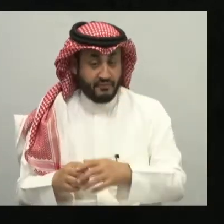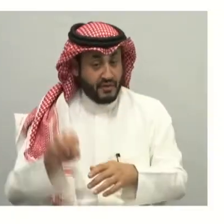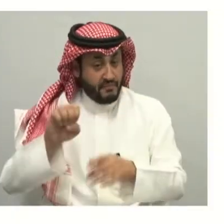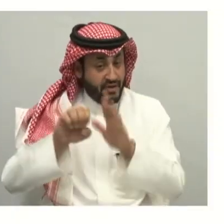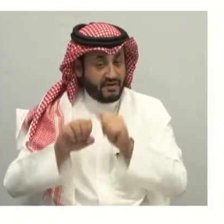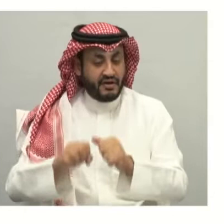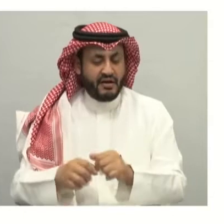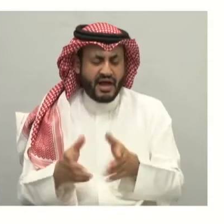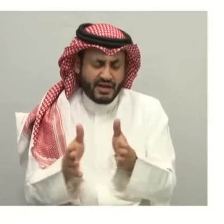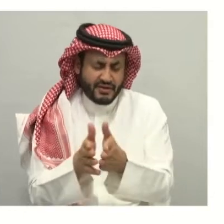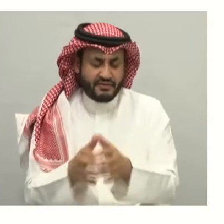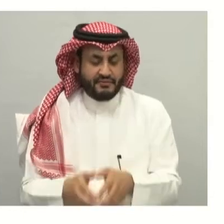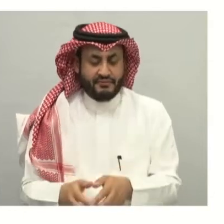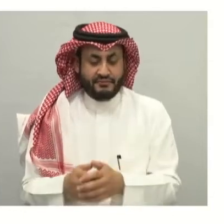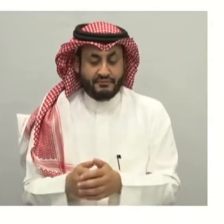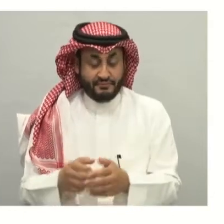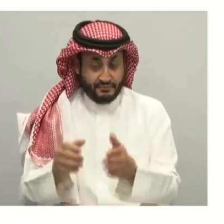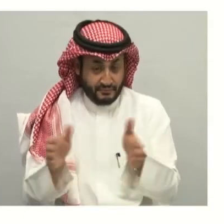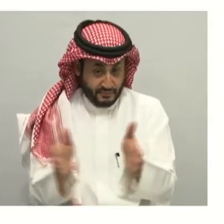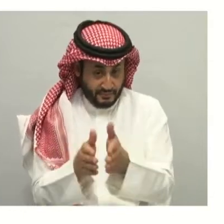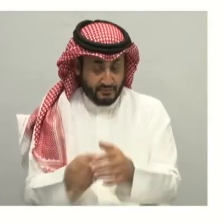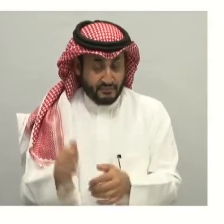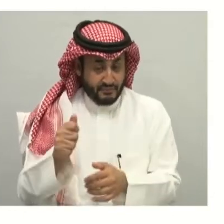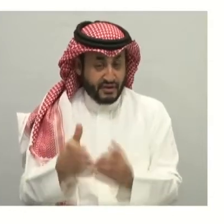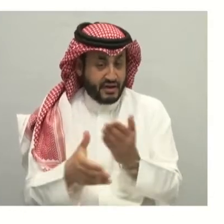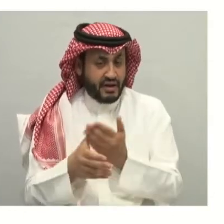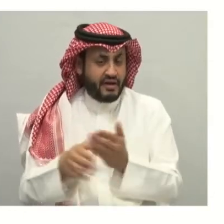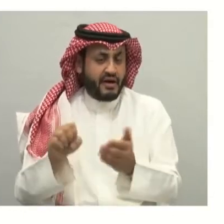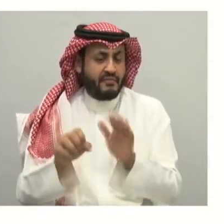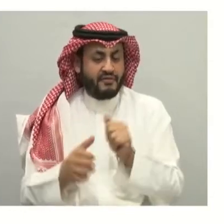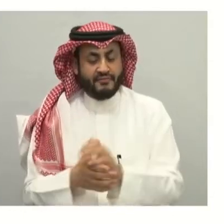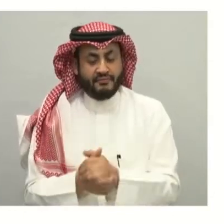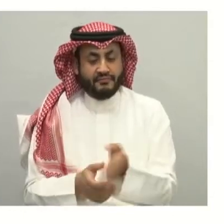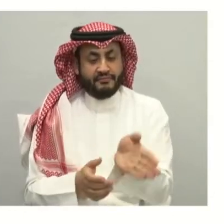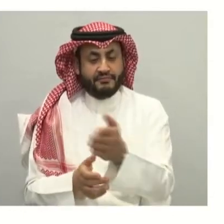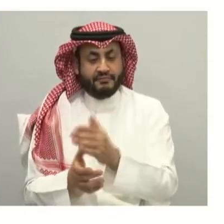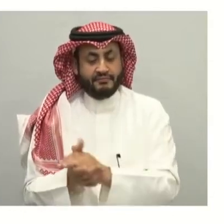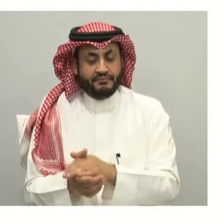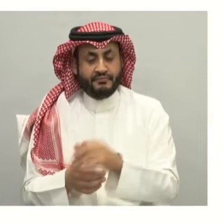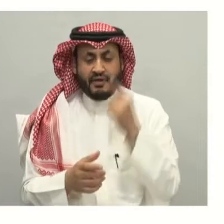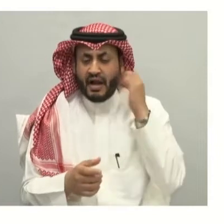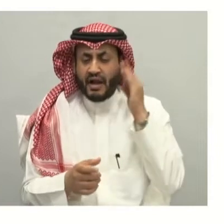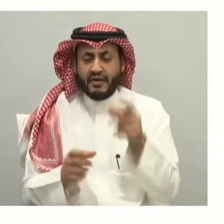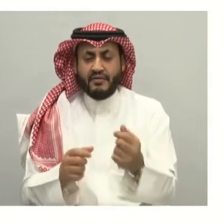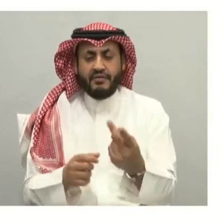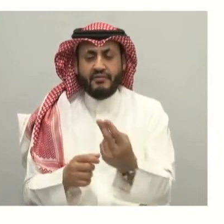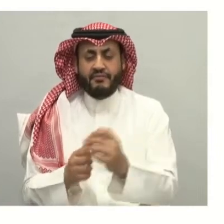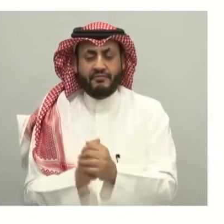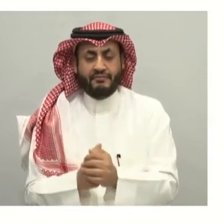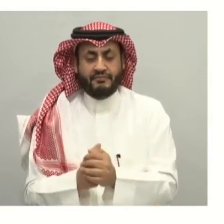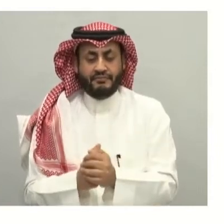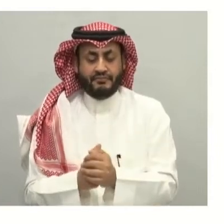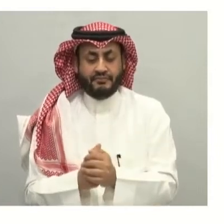Excellent. So this one is cap, short A. Now let's listen to both words.